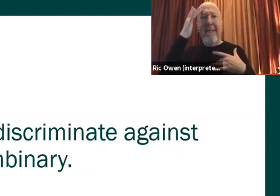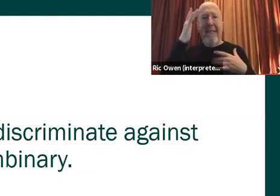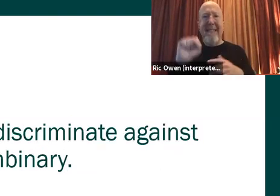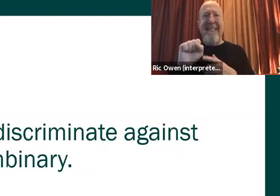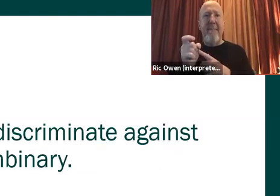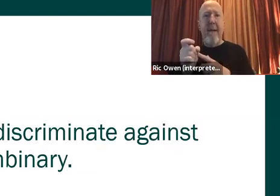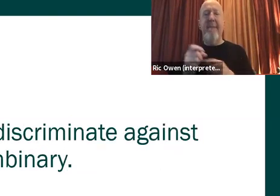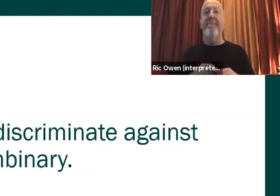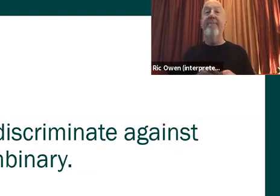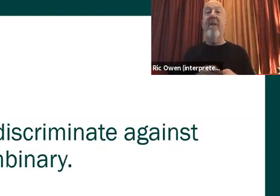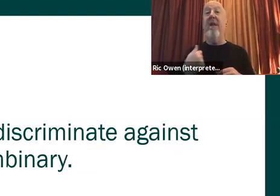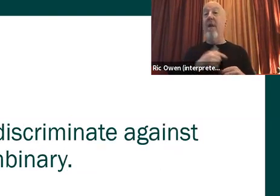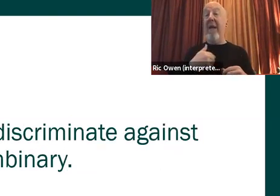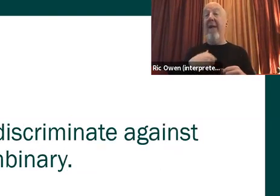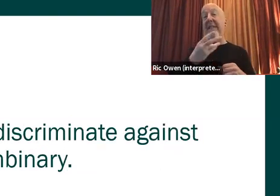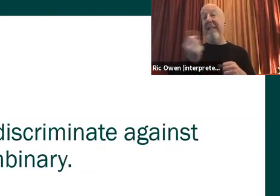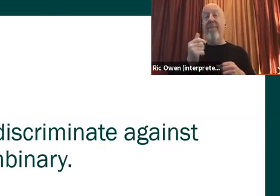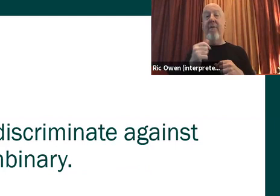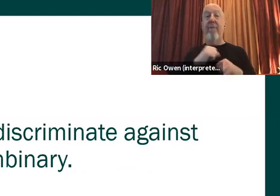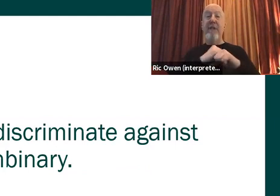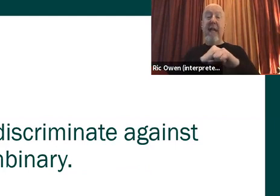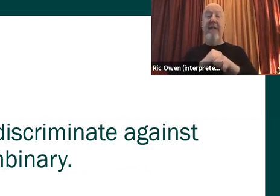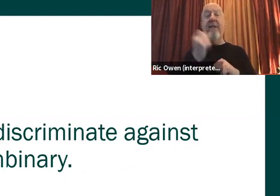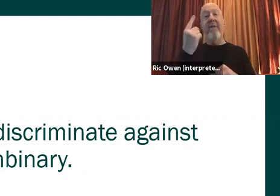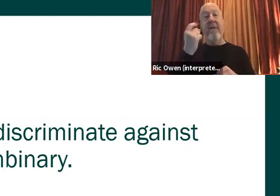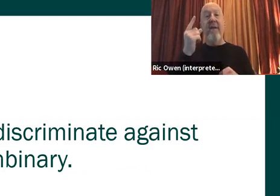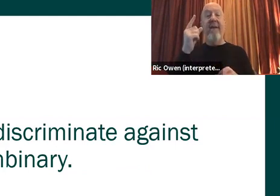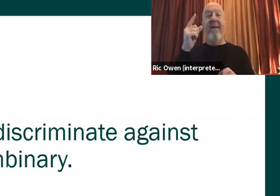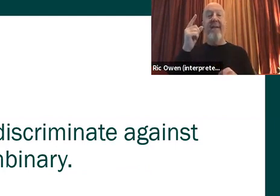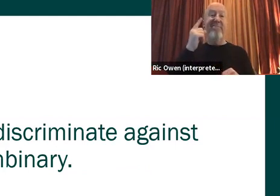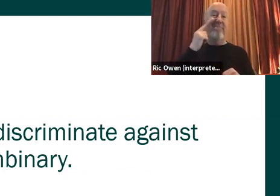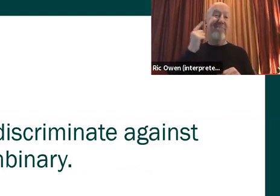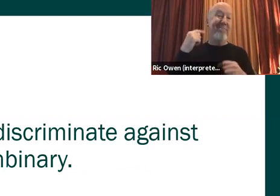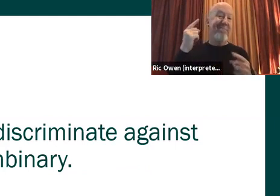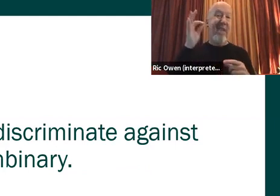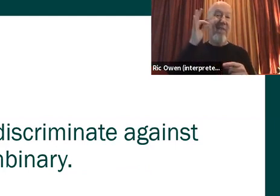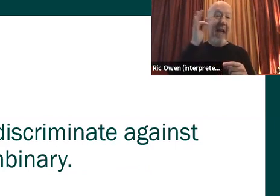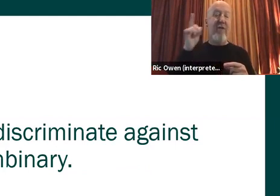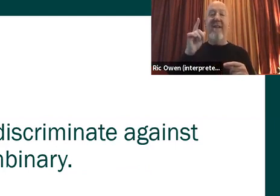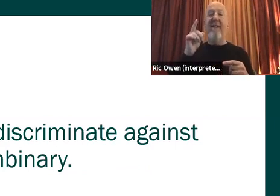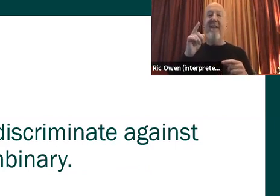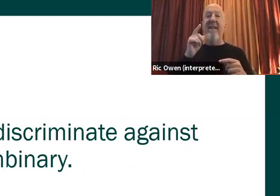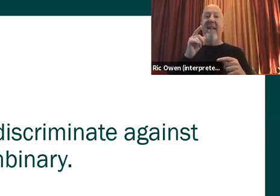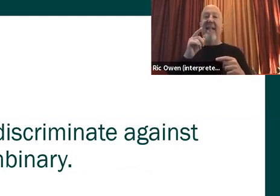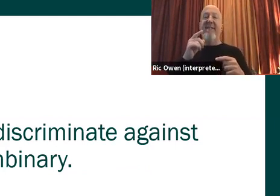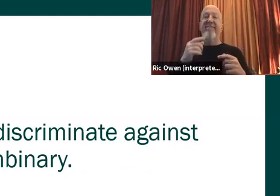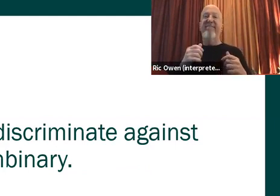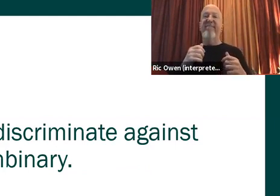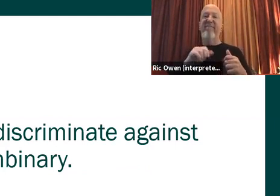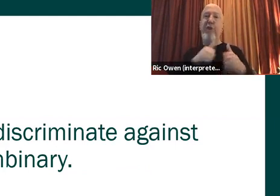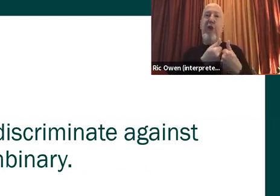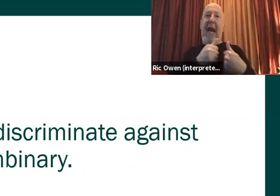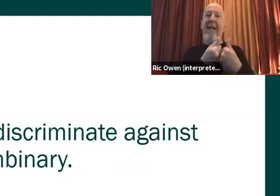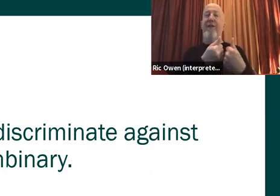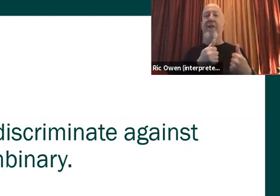We have federal protections, and while the federal government has been hostile towards trans communities, in fact, federal